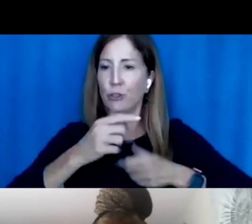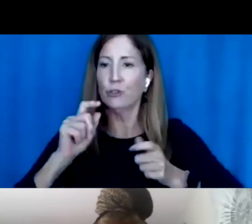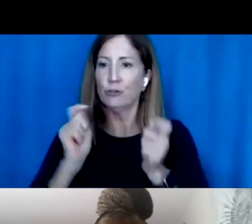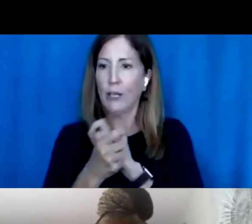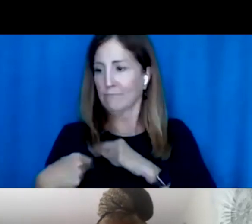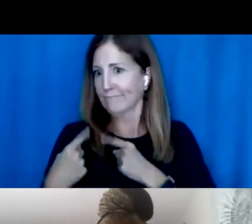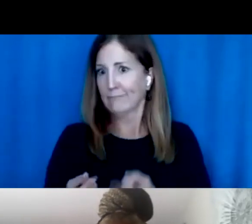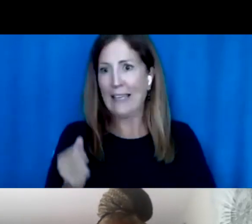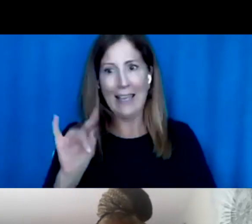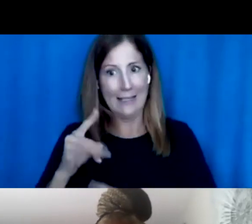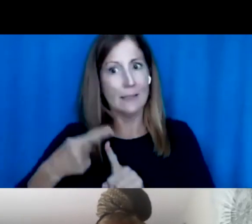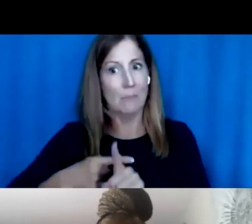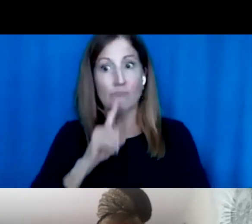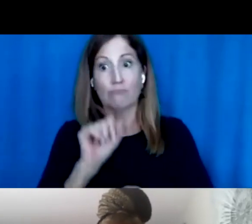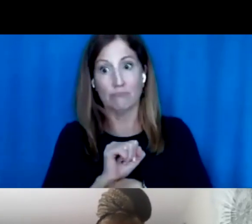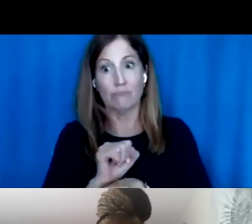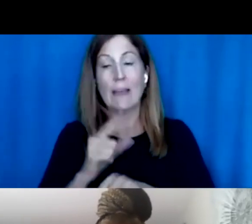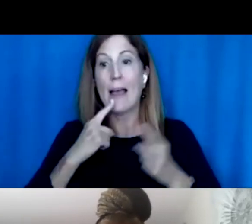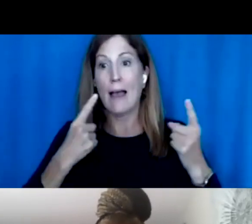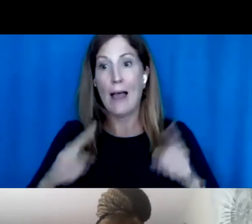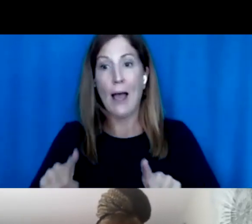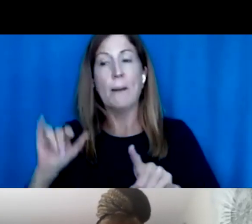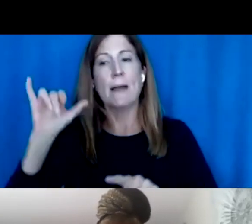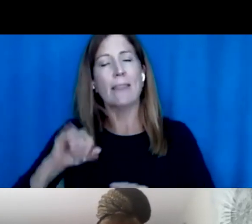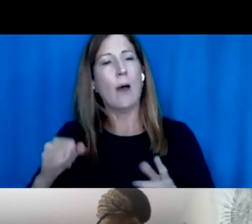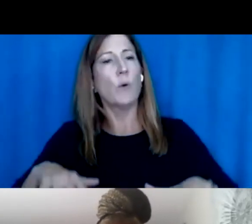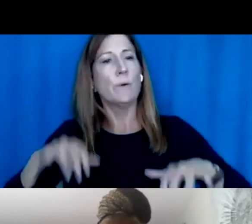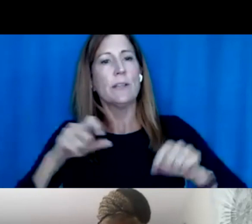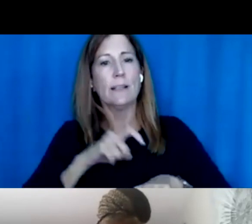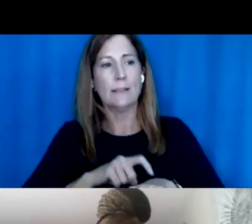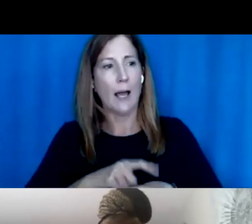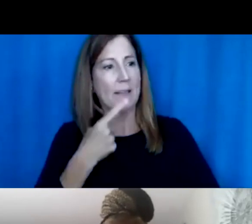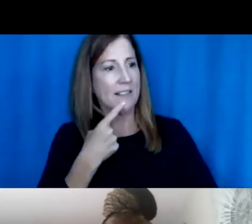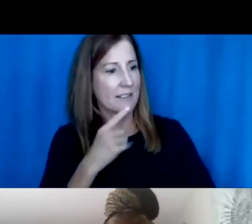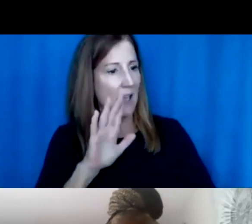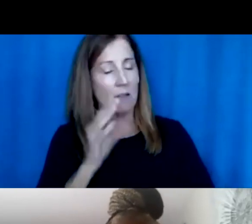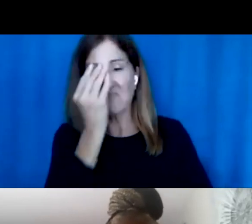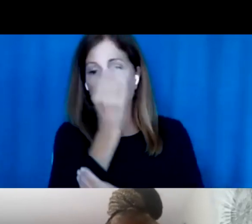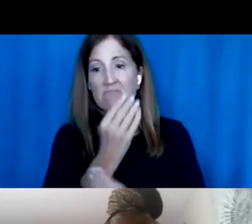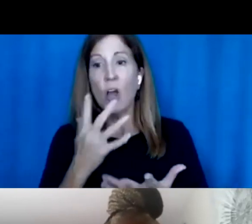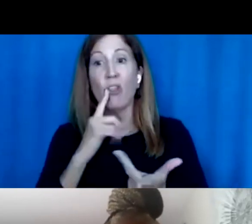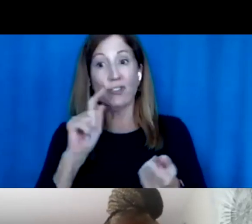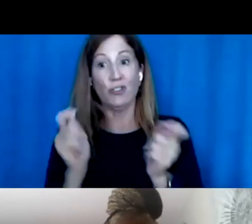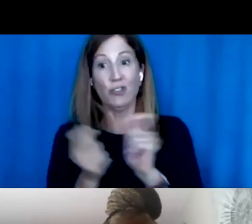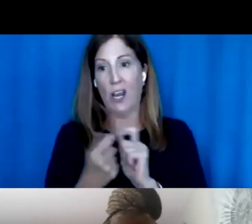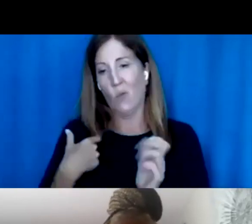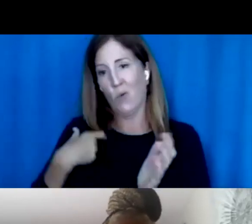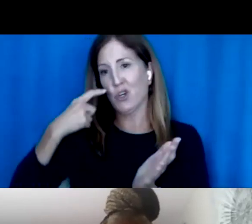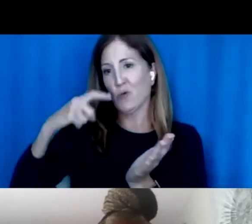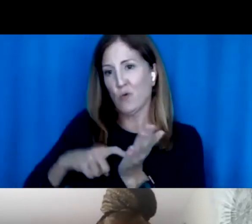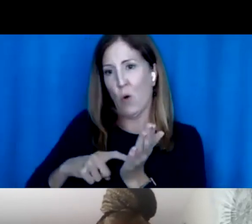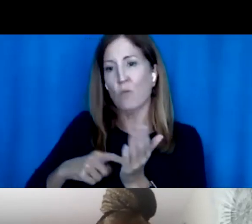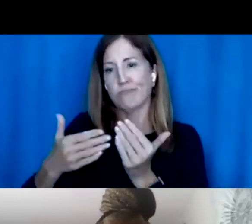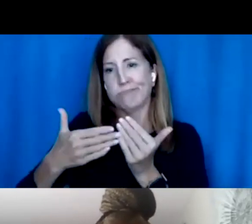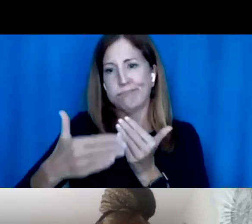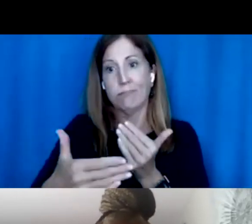months, we wanted to take a moment here and just and call out the change that we do see, and this is a